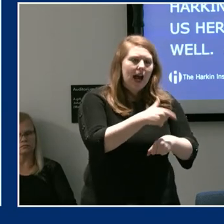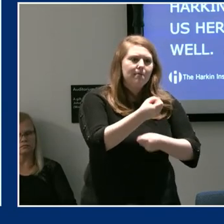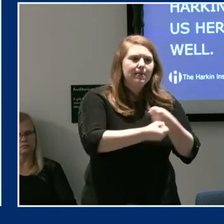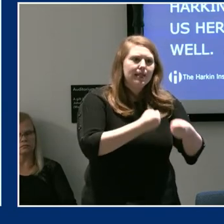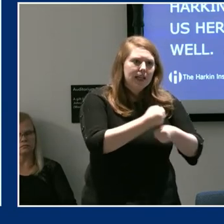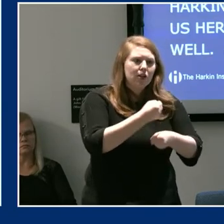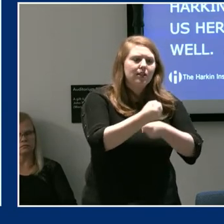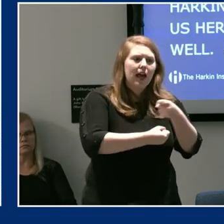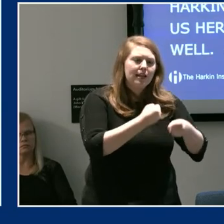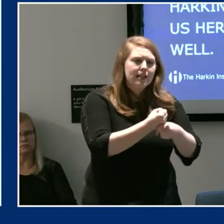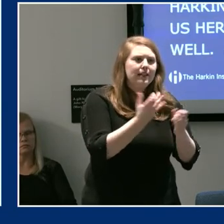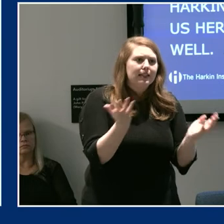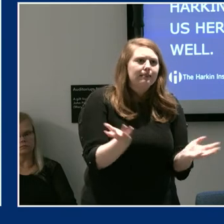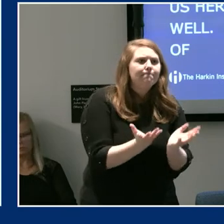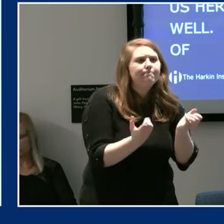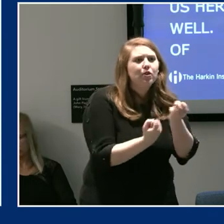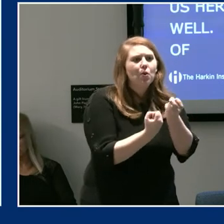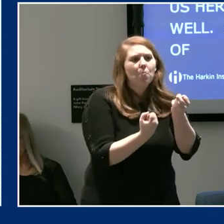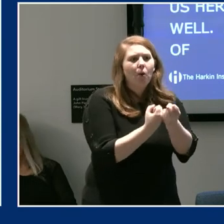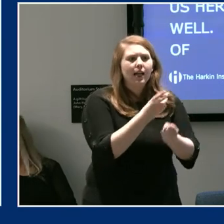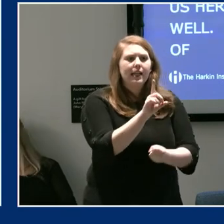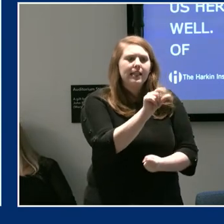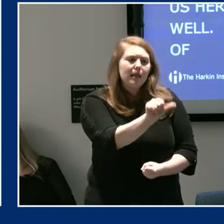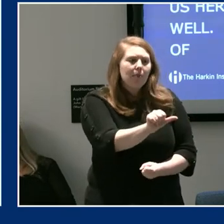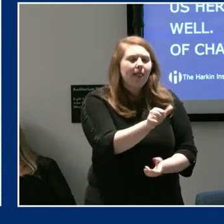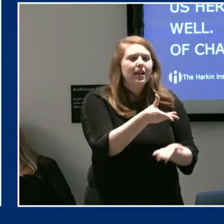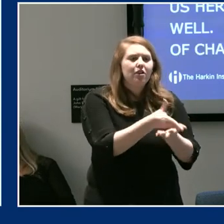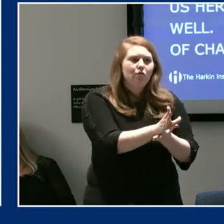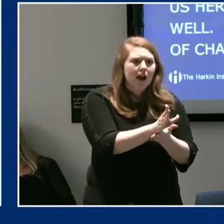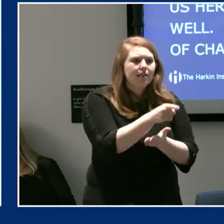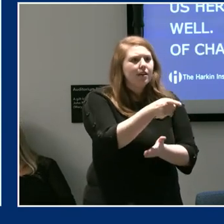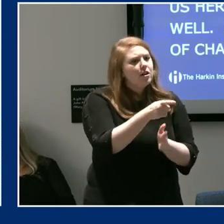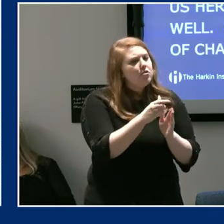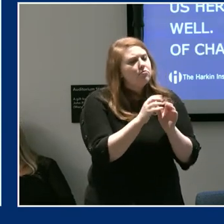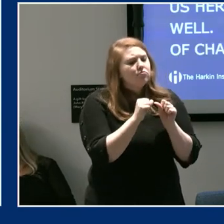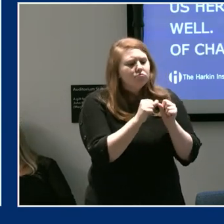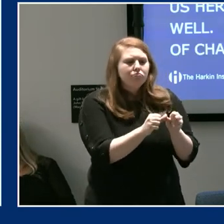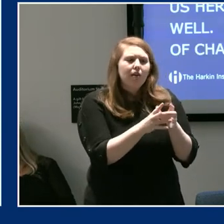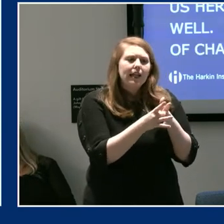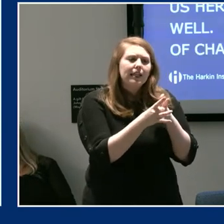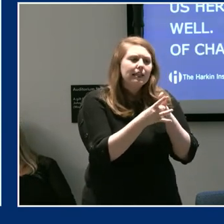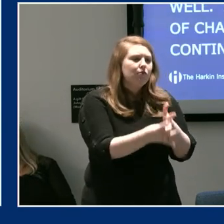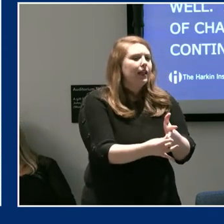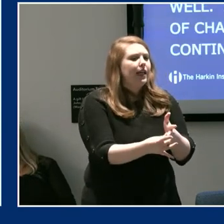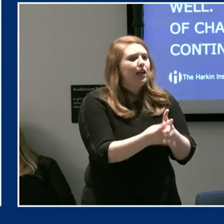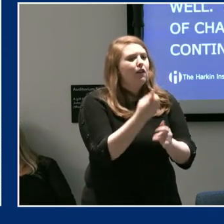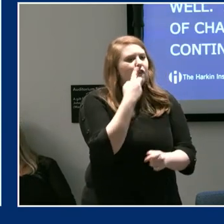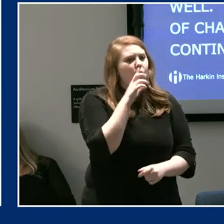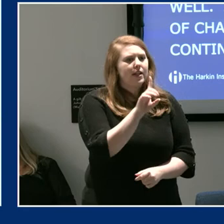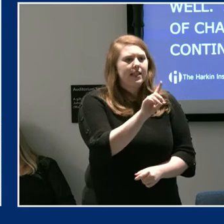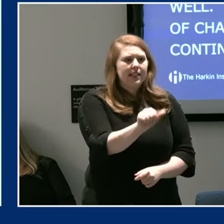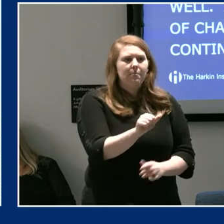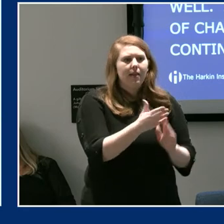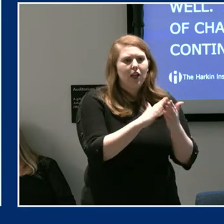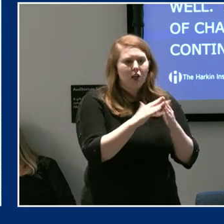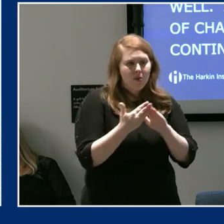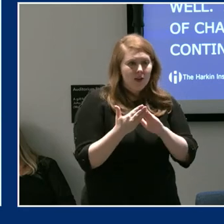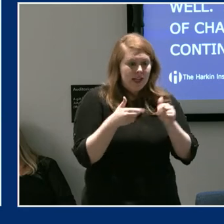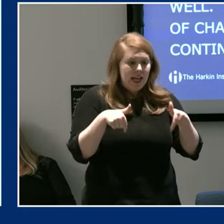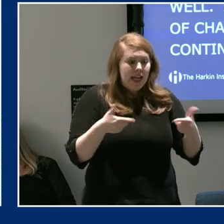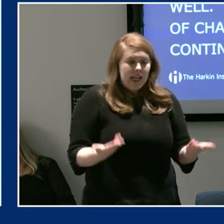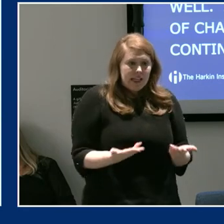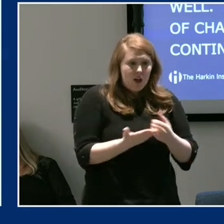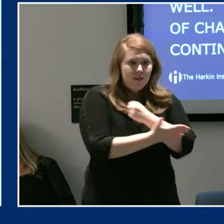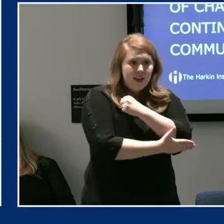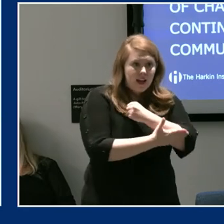disability rights. You continue to be a leader for the disability community, not only in this country, but around